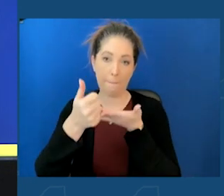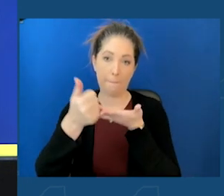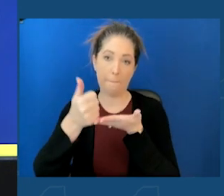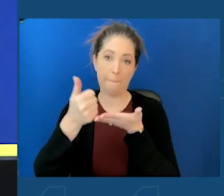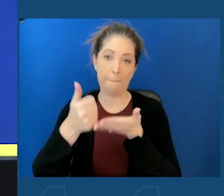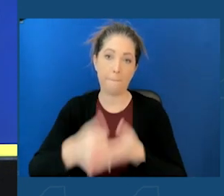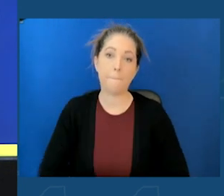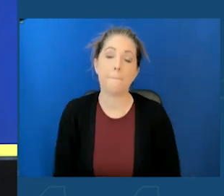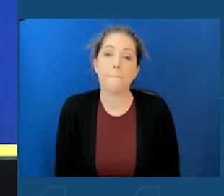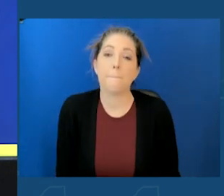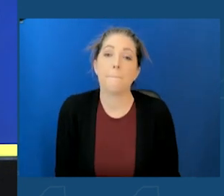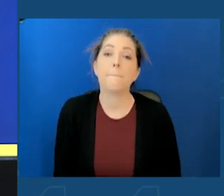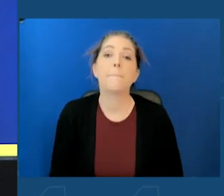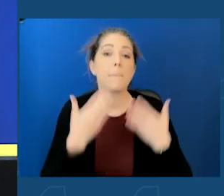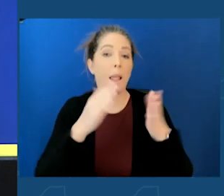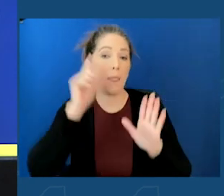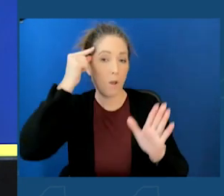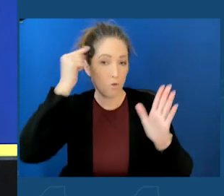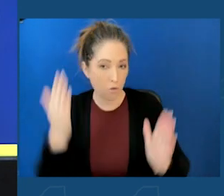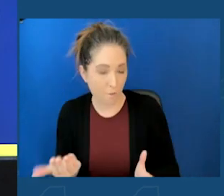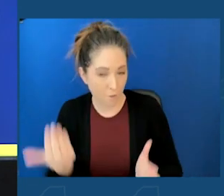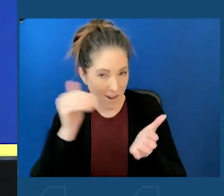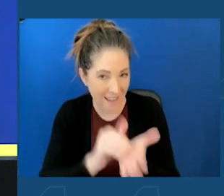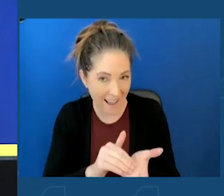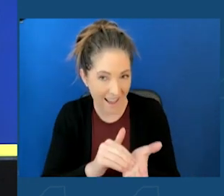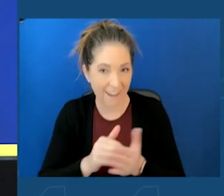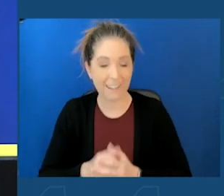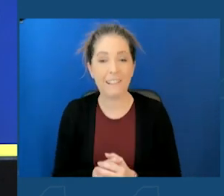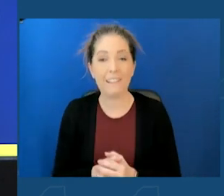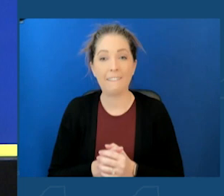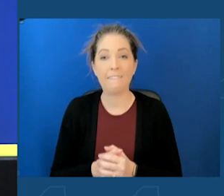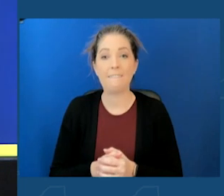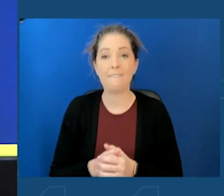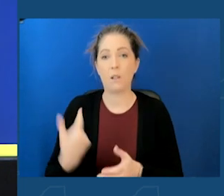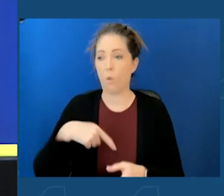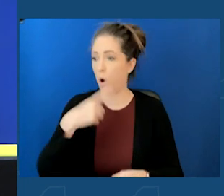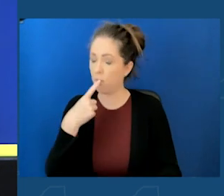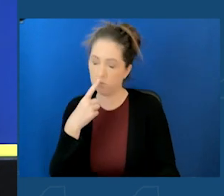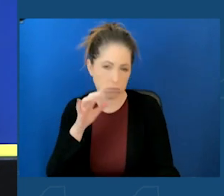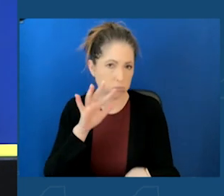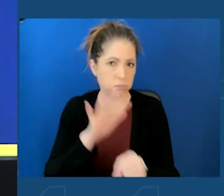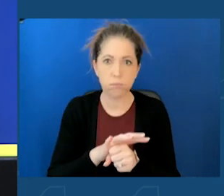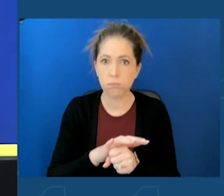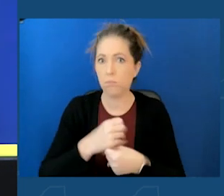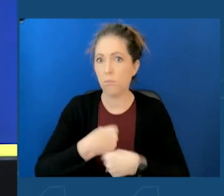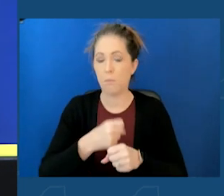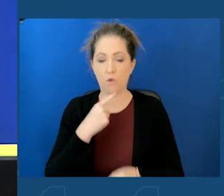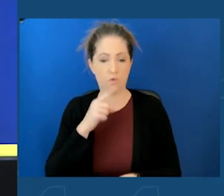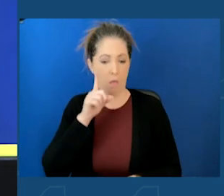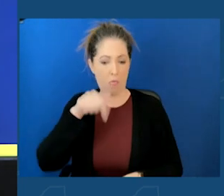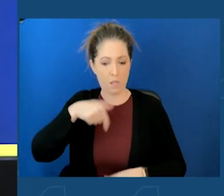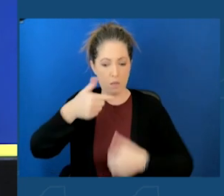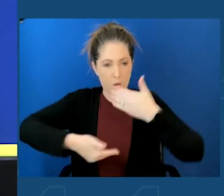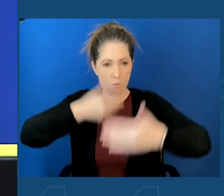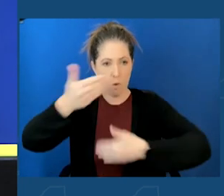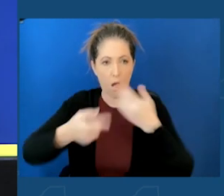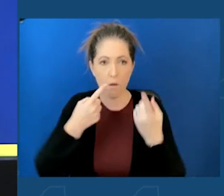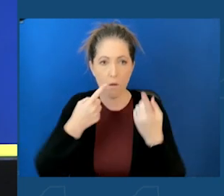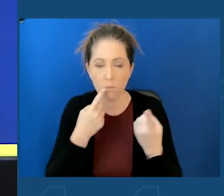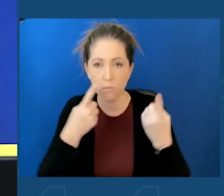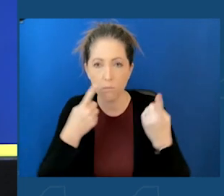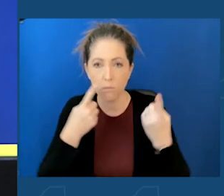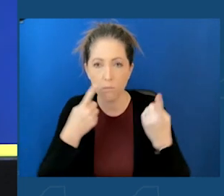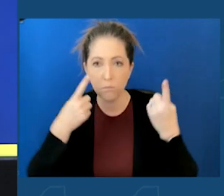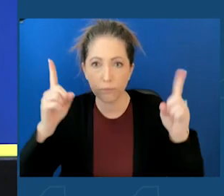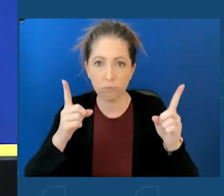Thank you, Governor Hochul, again. We're very committed to making sure this process works in all the areas that